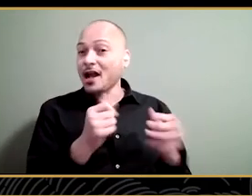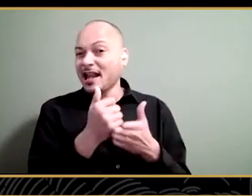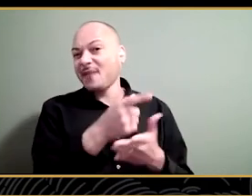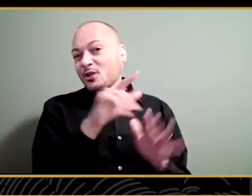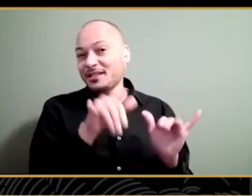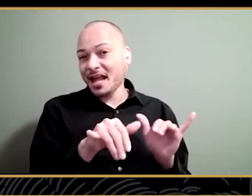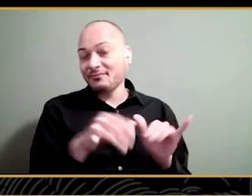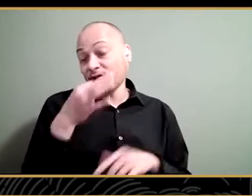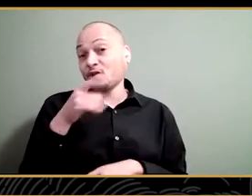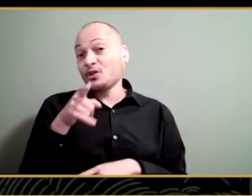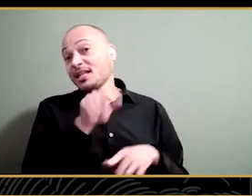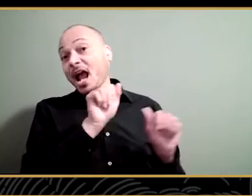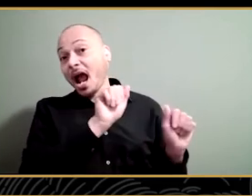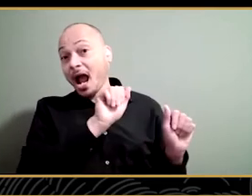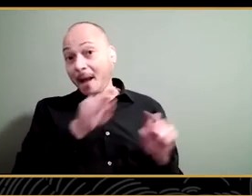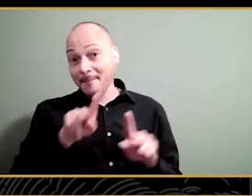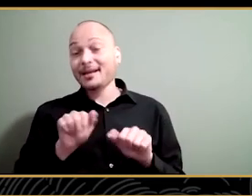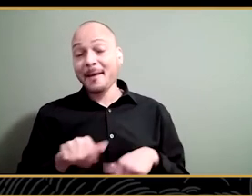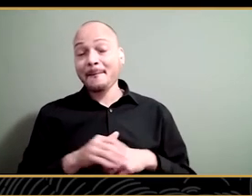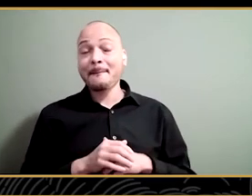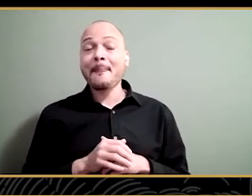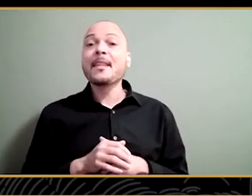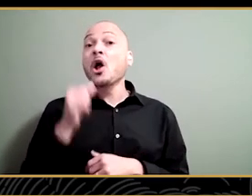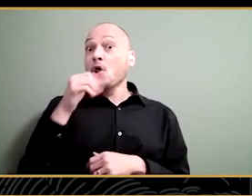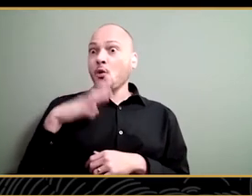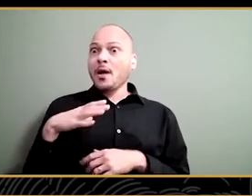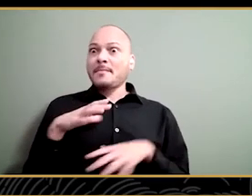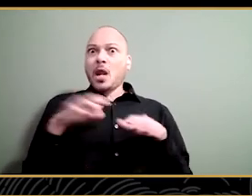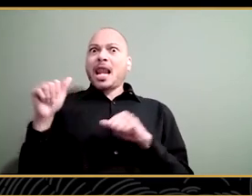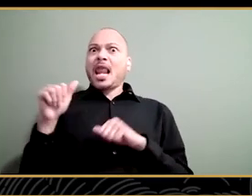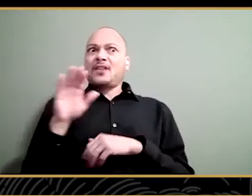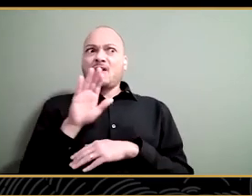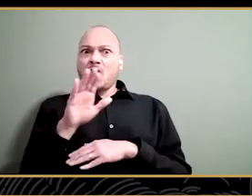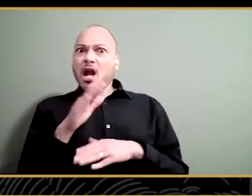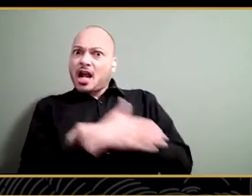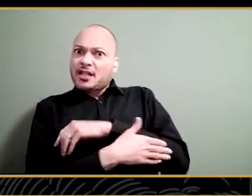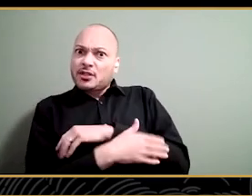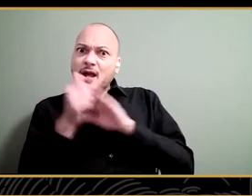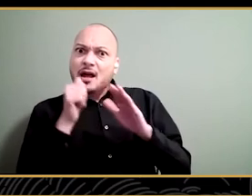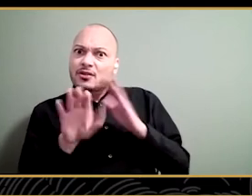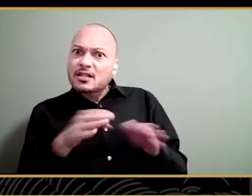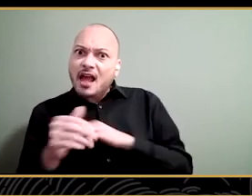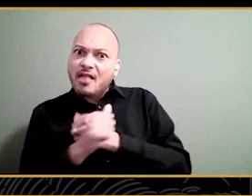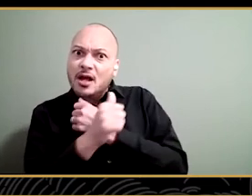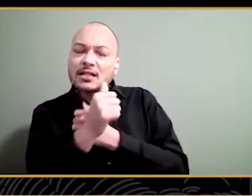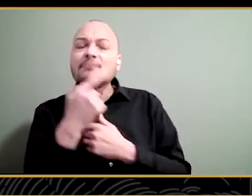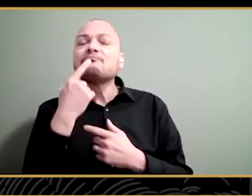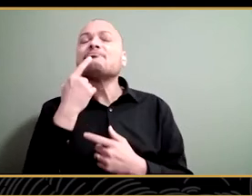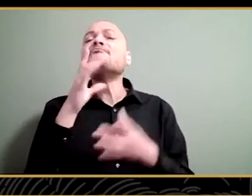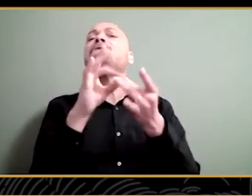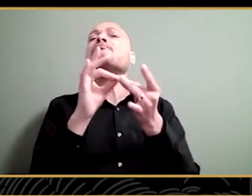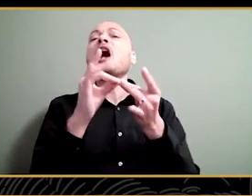As soon as she can get back And the woman who fled her country under death threat says We want